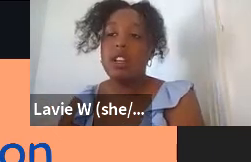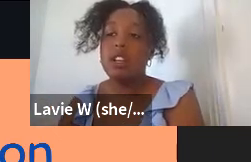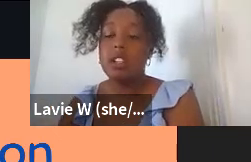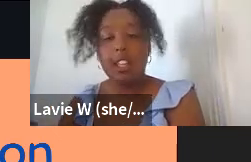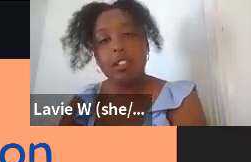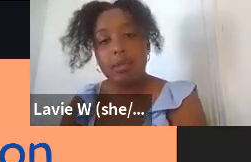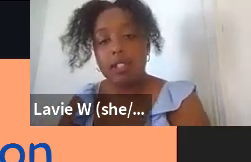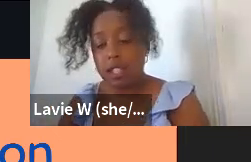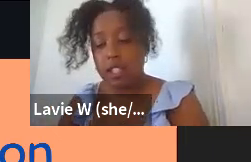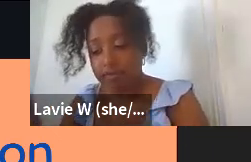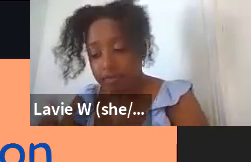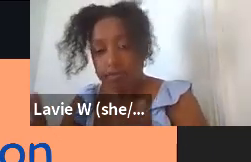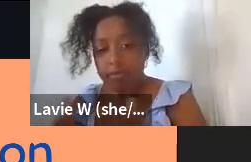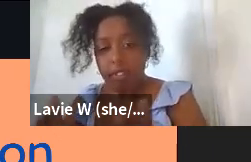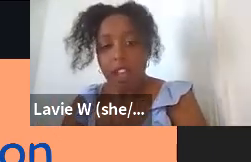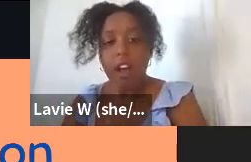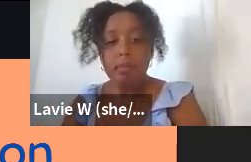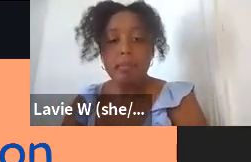communities that are typically